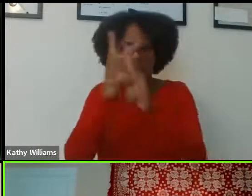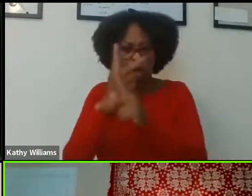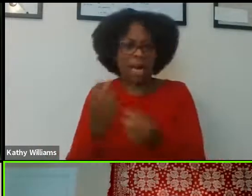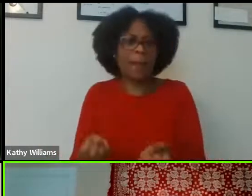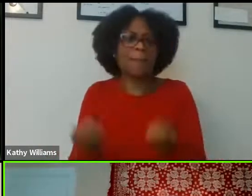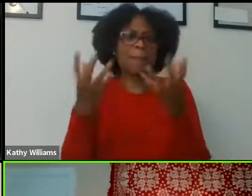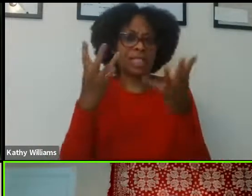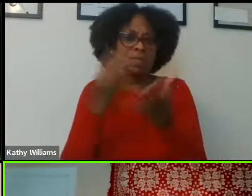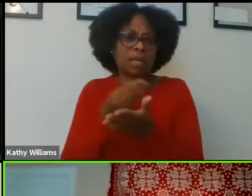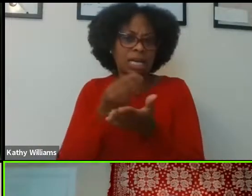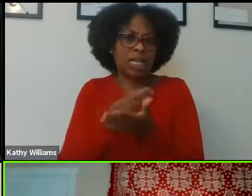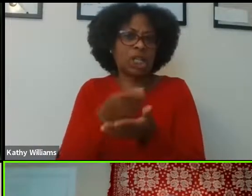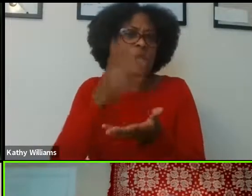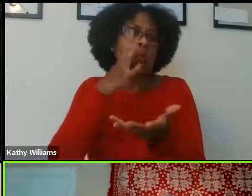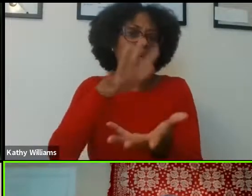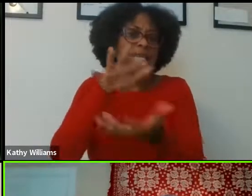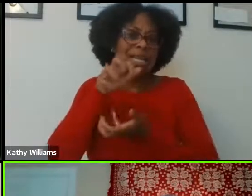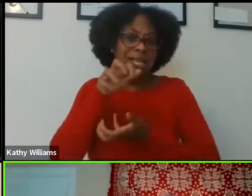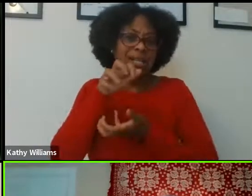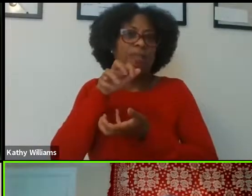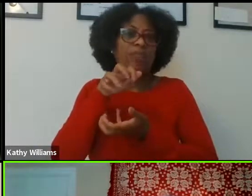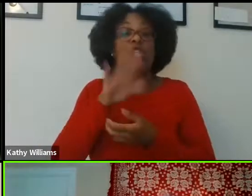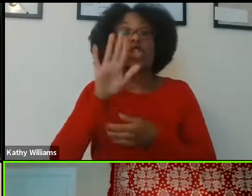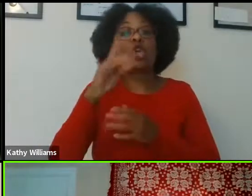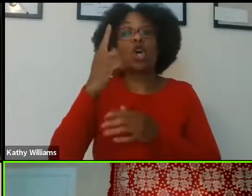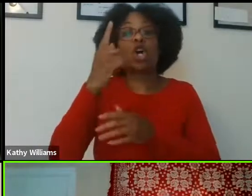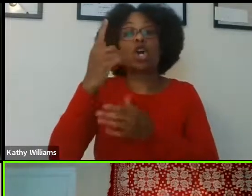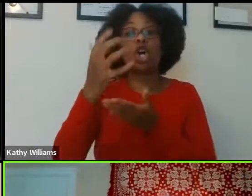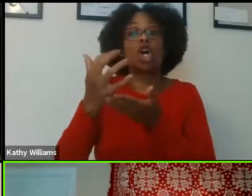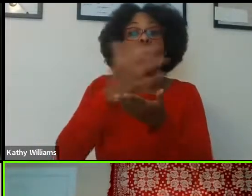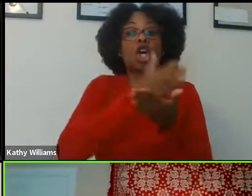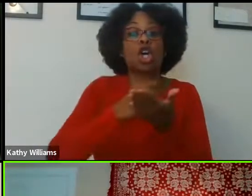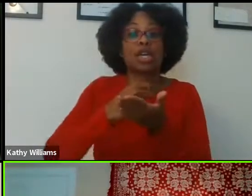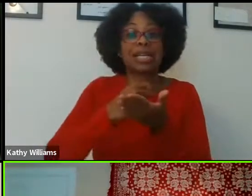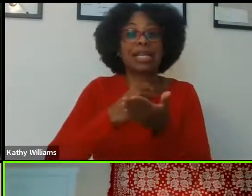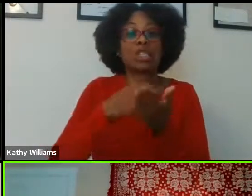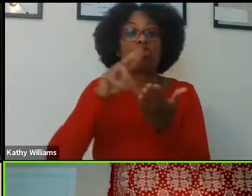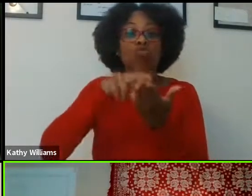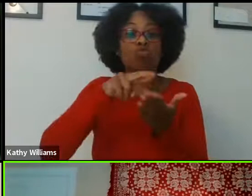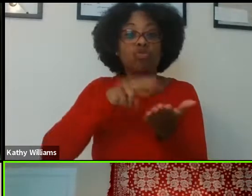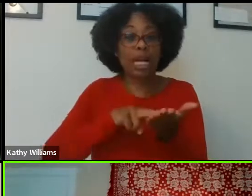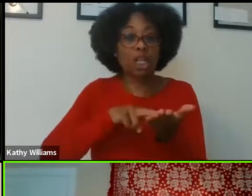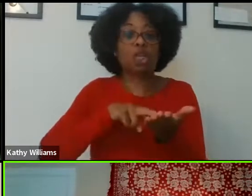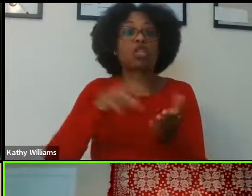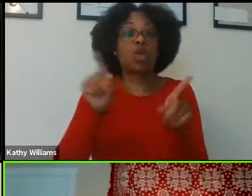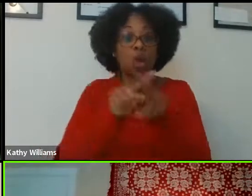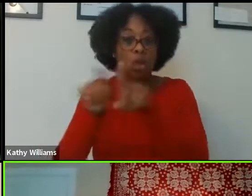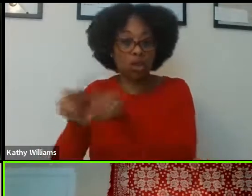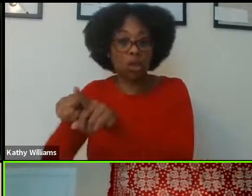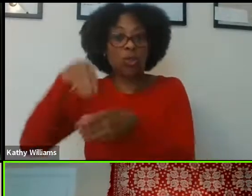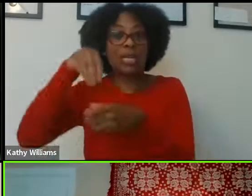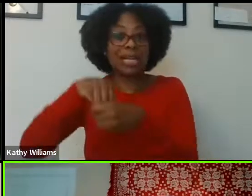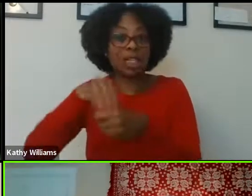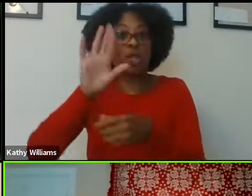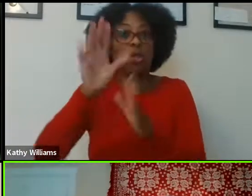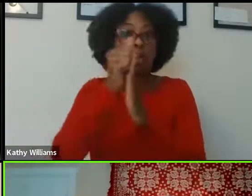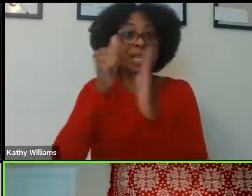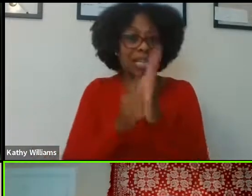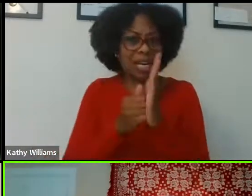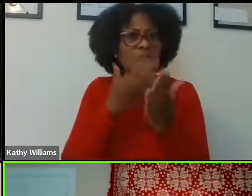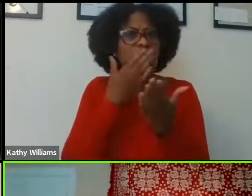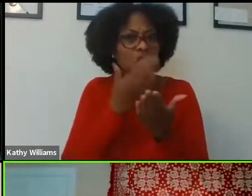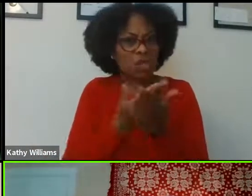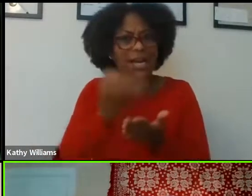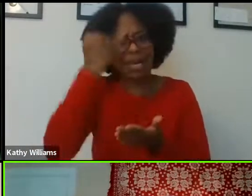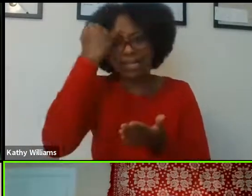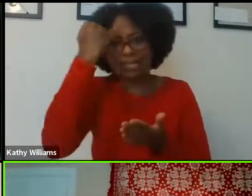it takes into account your earnings. In fact, your earnings record is also within your account. And it's a good thing to check that and